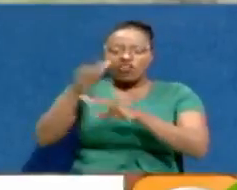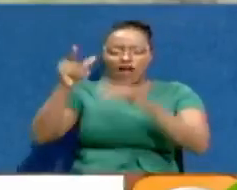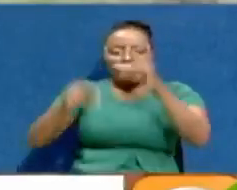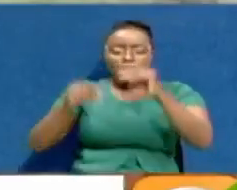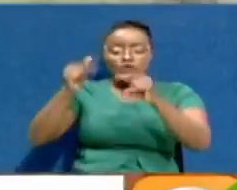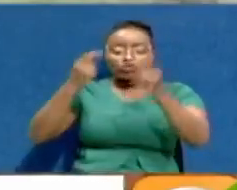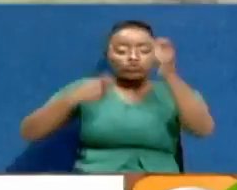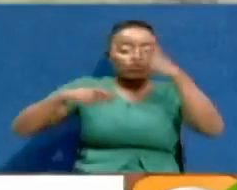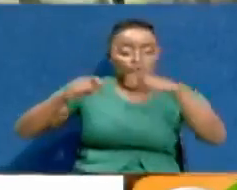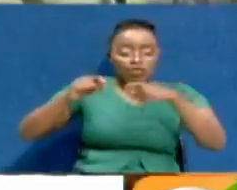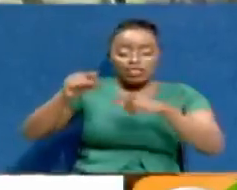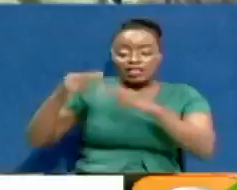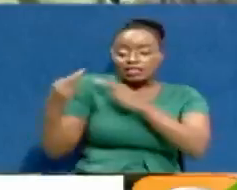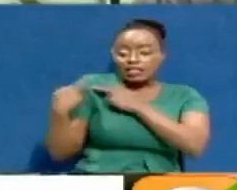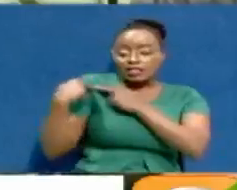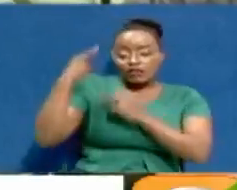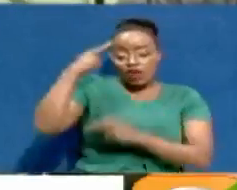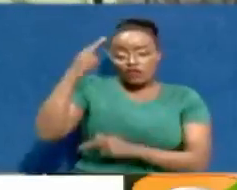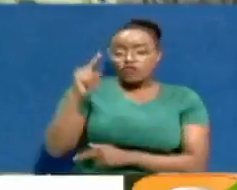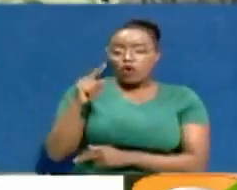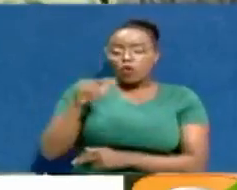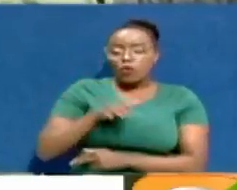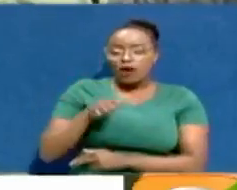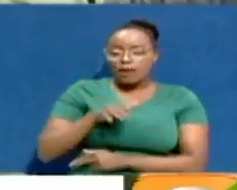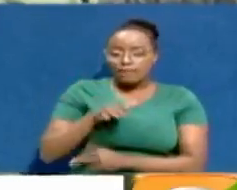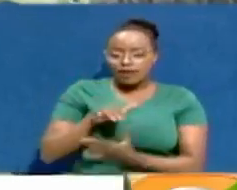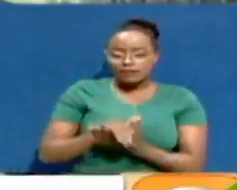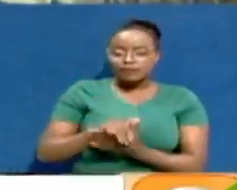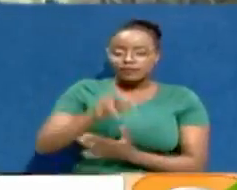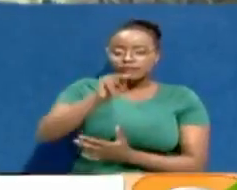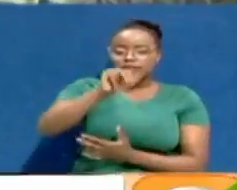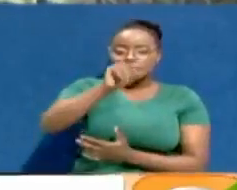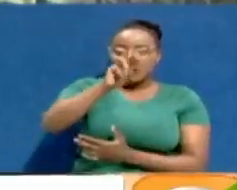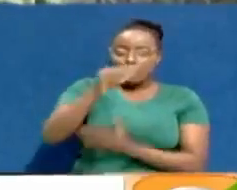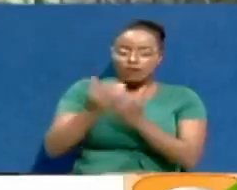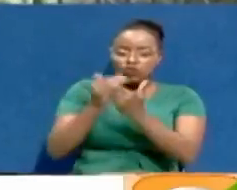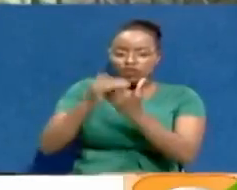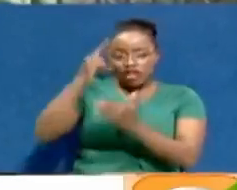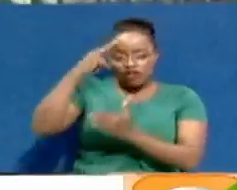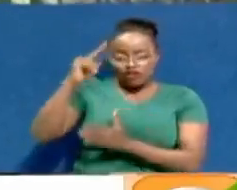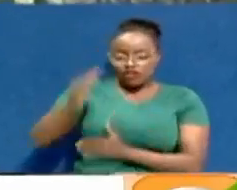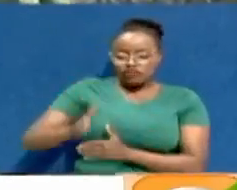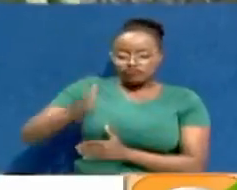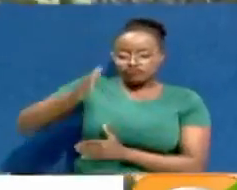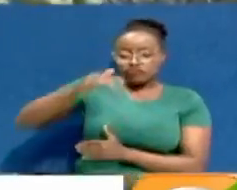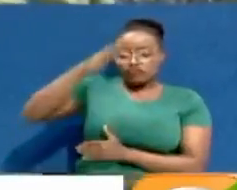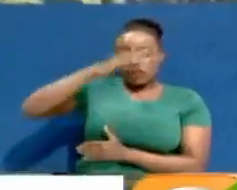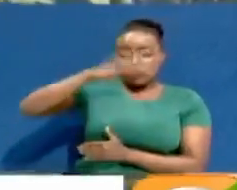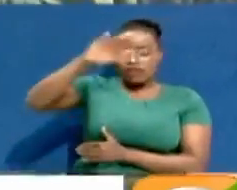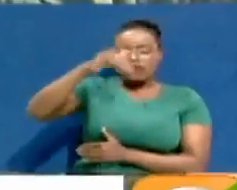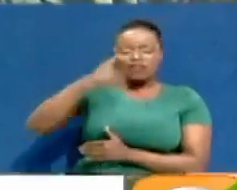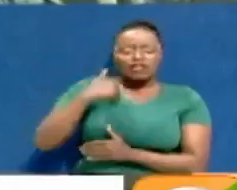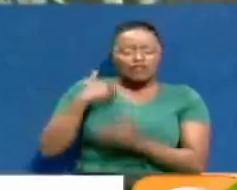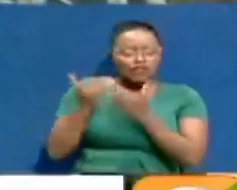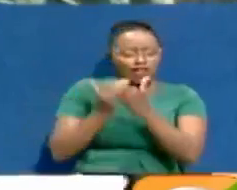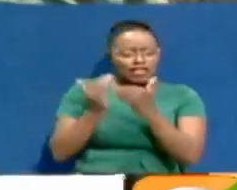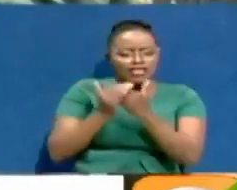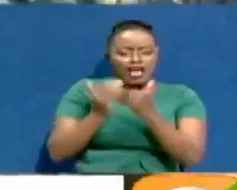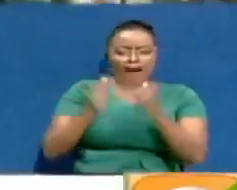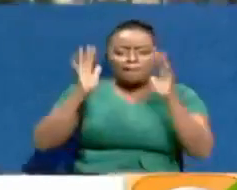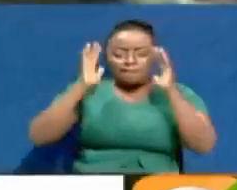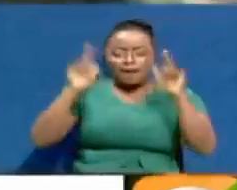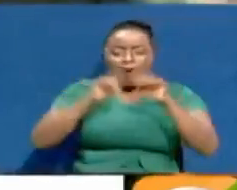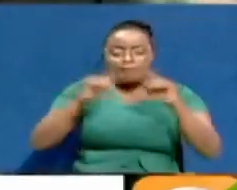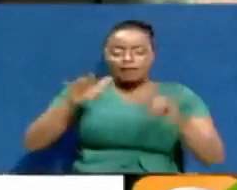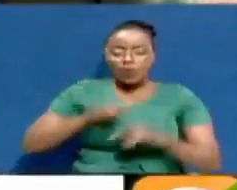kuuza. Hiyo ni kazi ya mama. Naomi's effort in rehabilitating baby elephants is what makes her a great elephant whisperer, but the